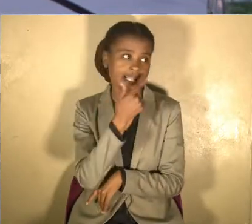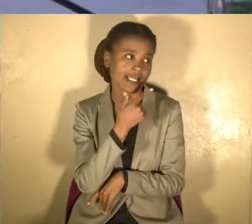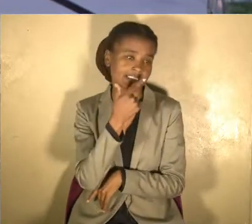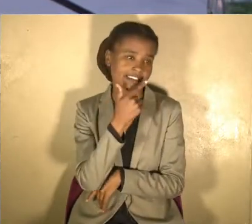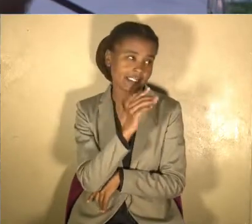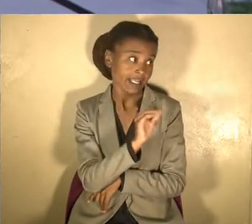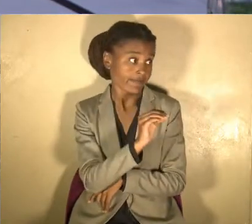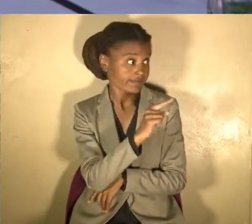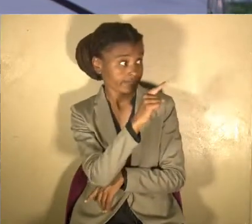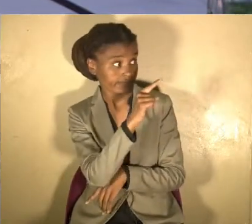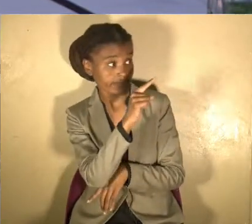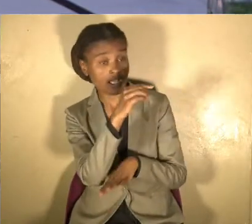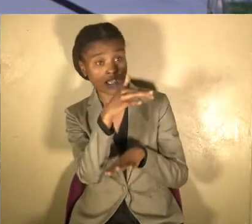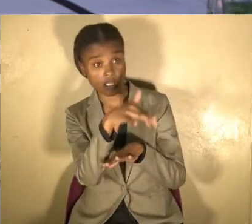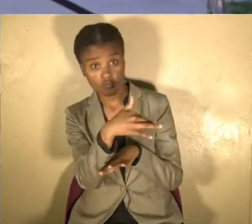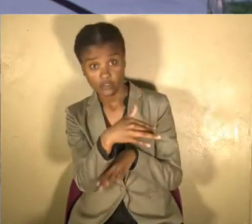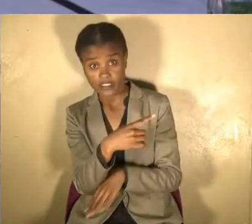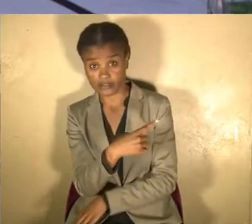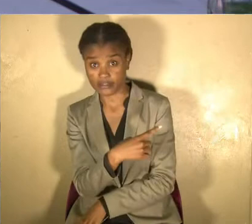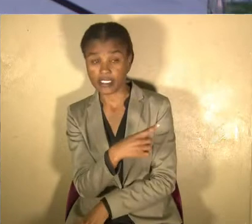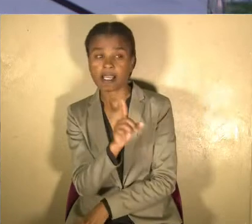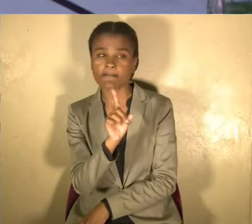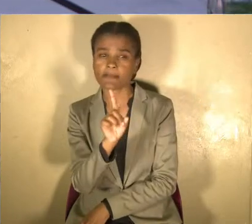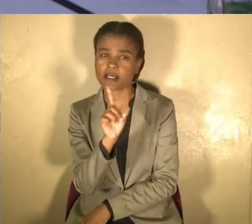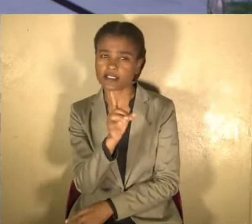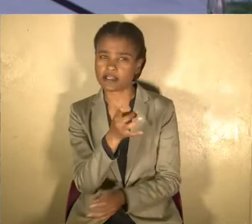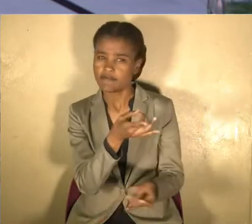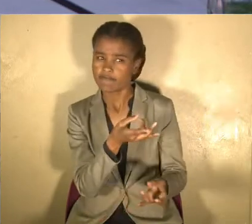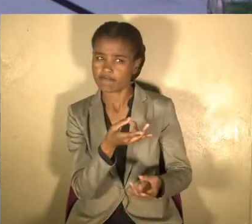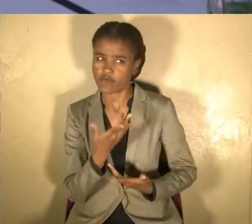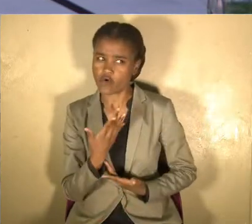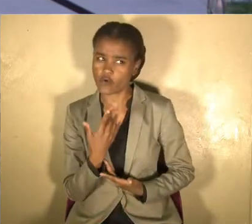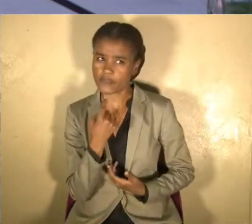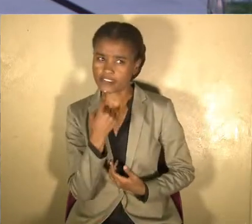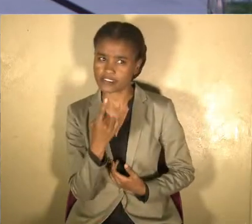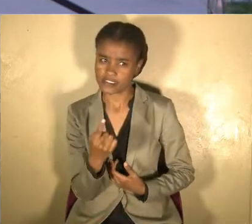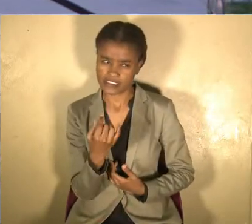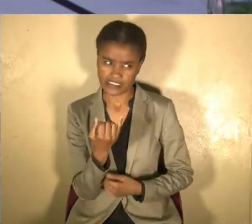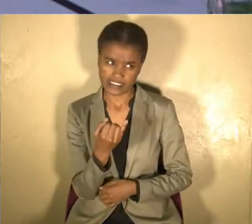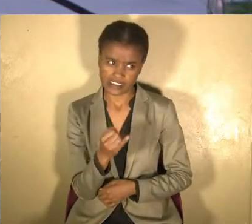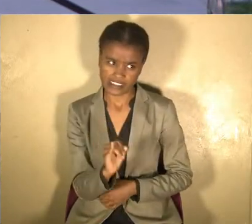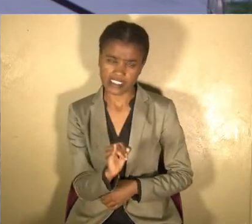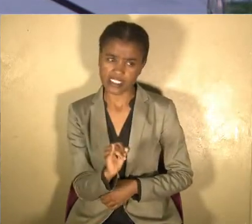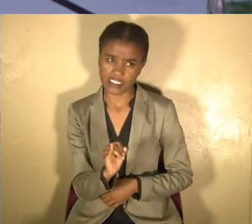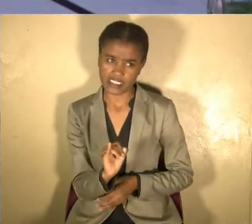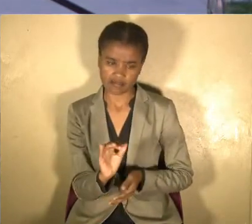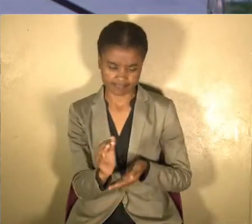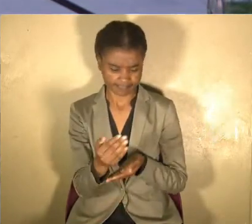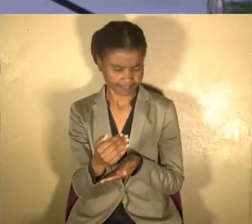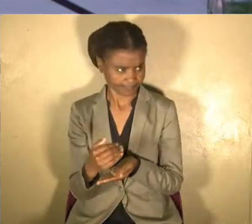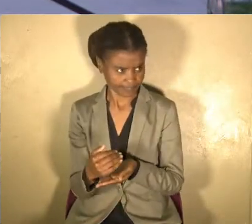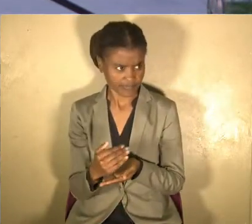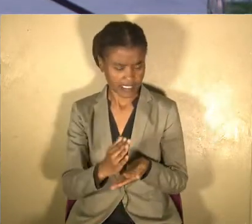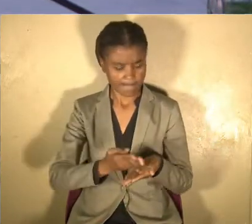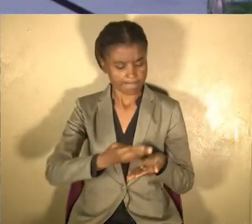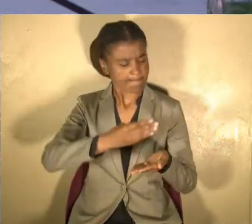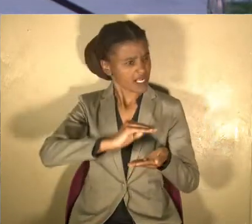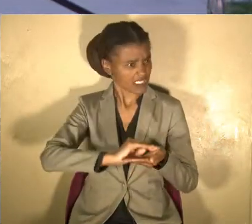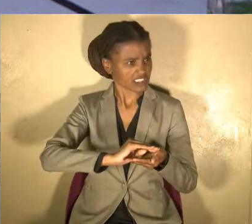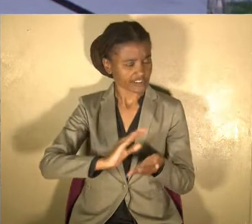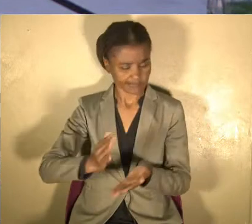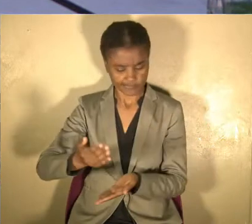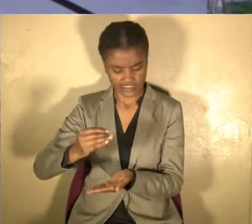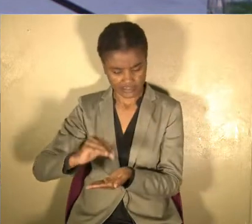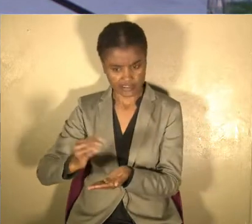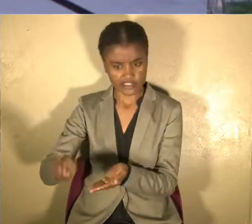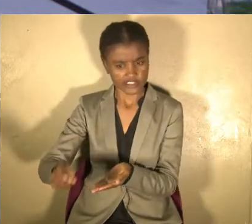foyer, but I've been told they are still dishing out into the packages. So if we can